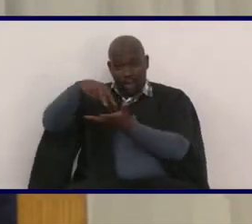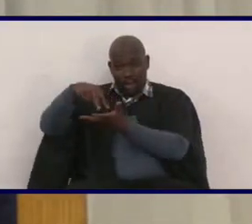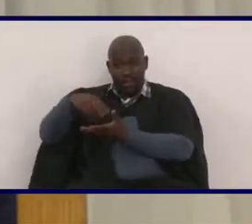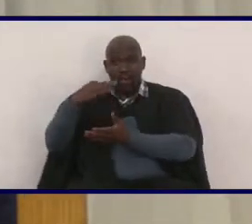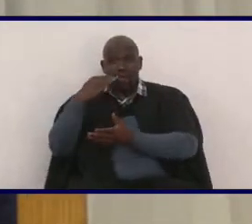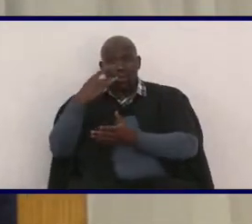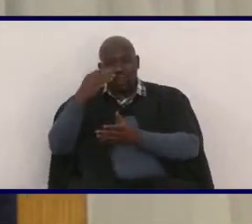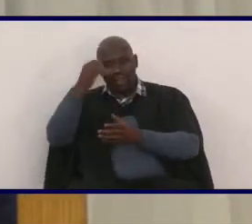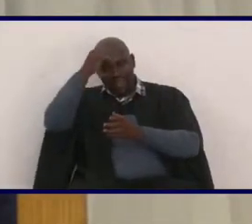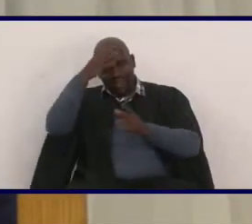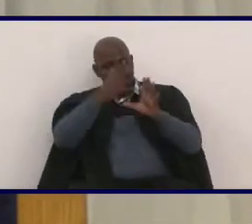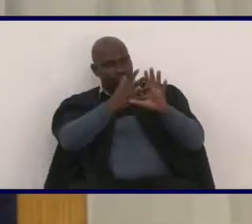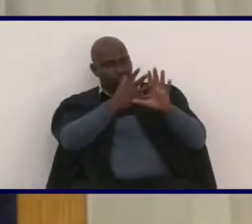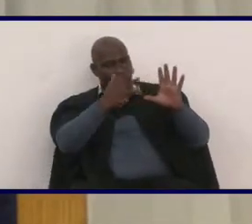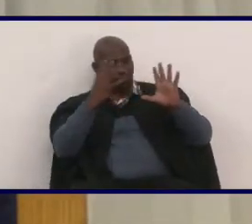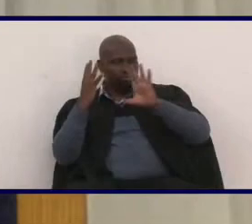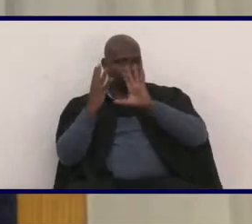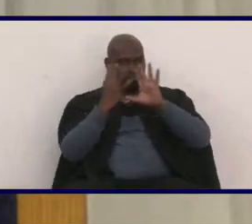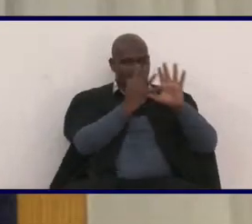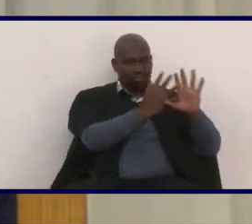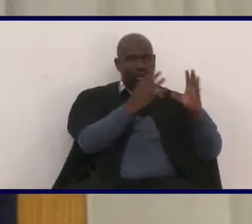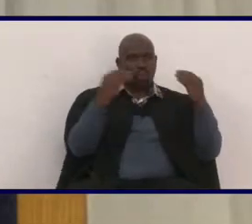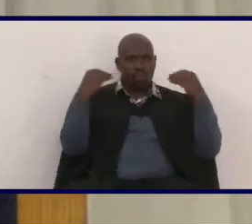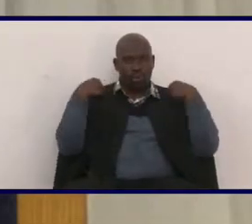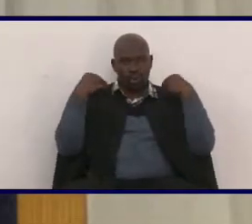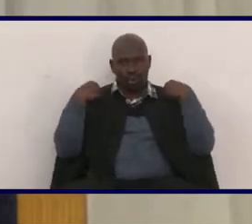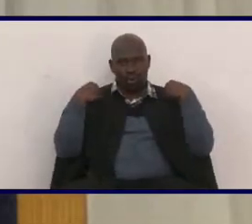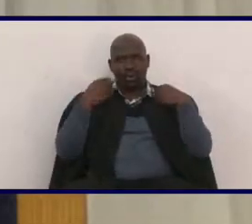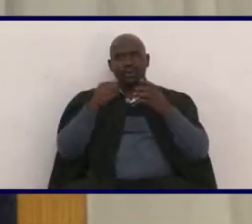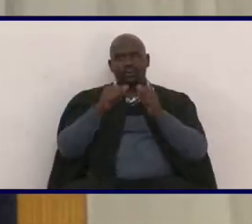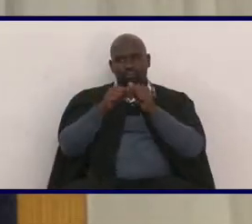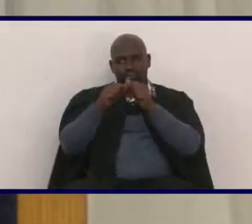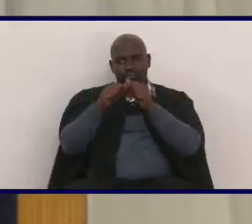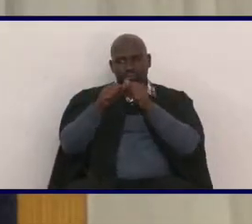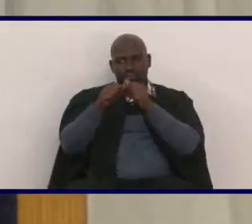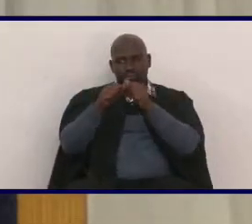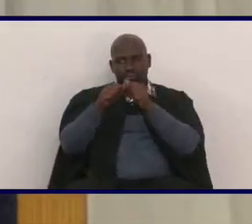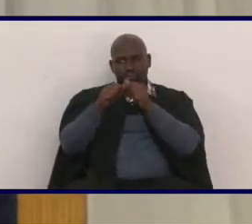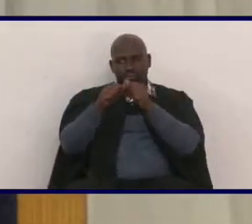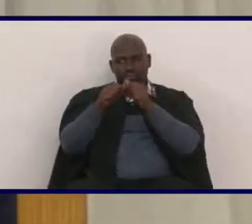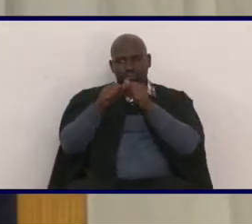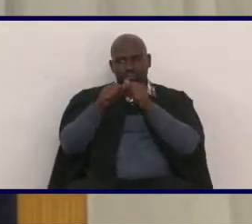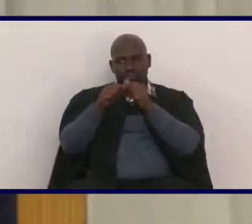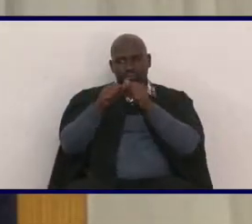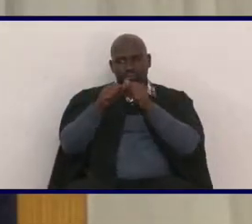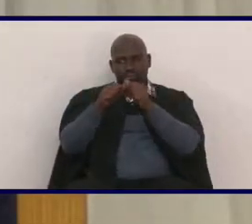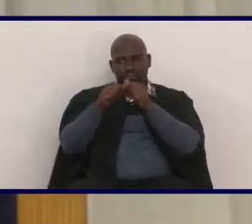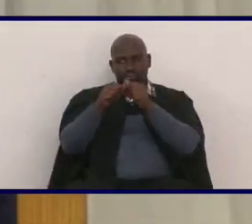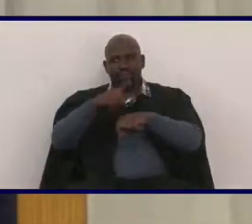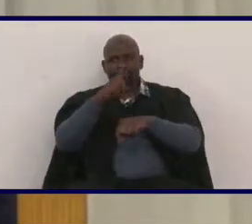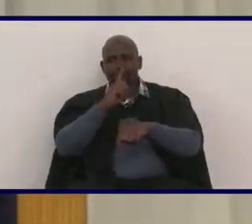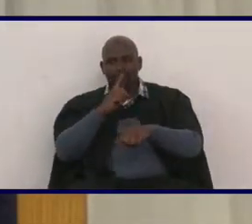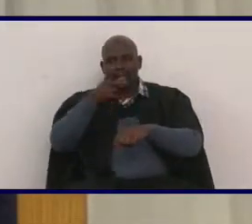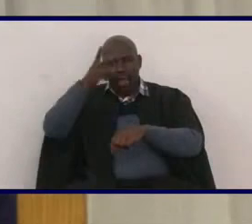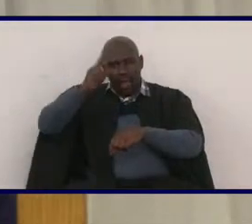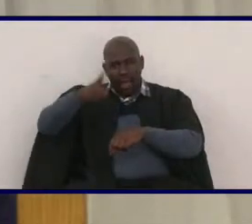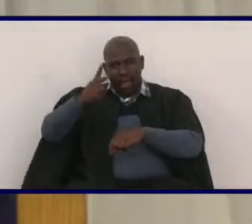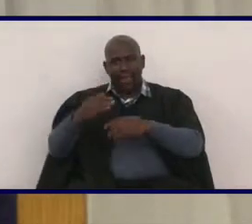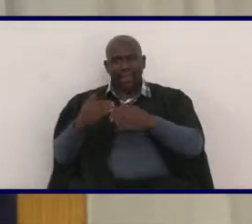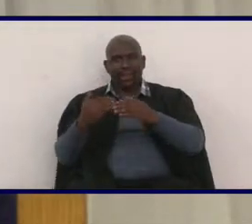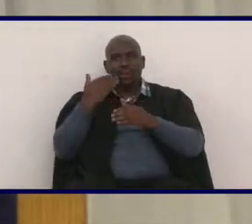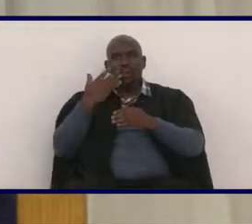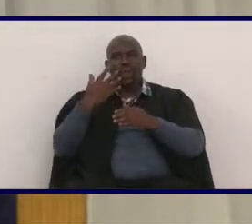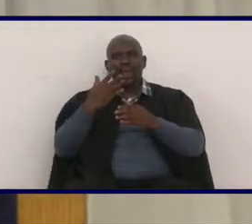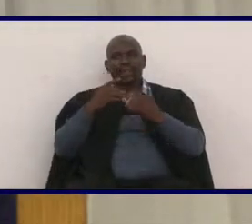standing until after the moment of silence, and again at the end of the ceremony after the singing of the national anthem as